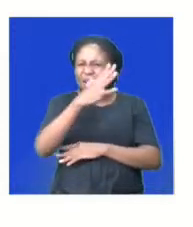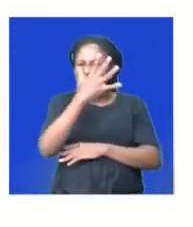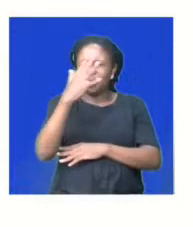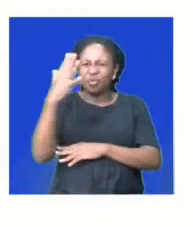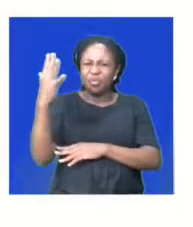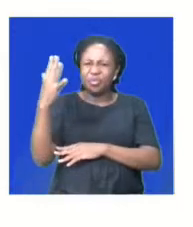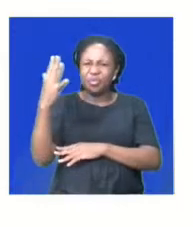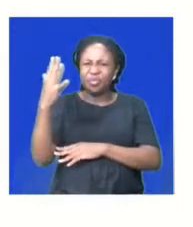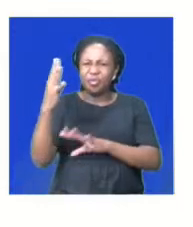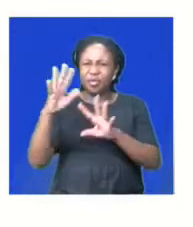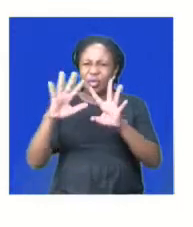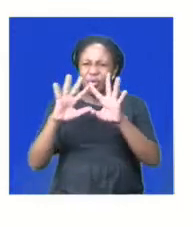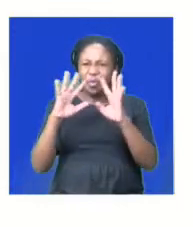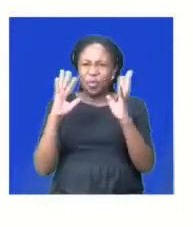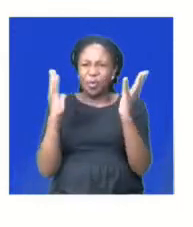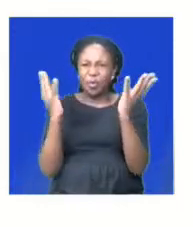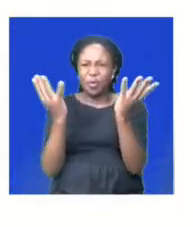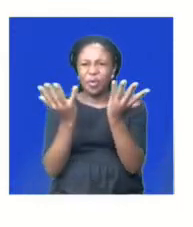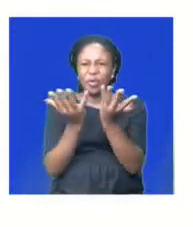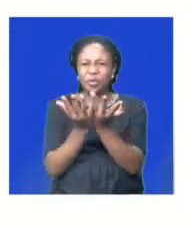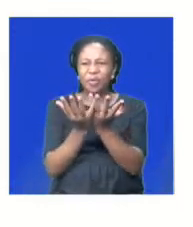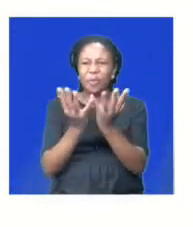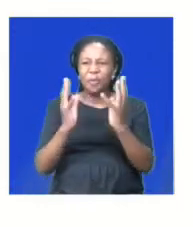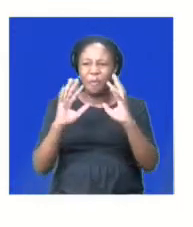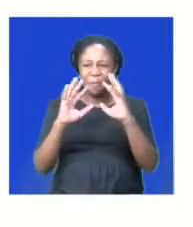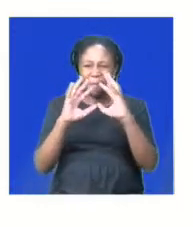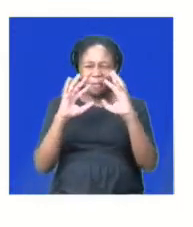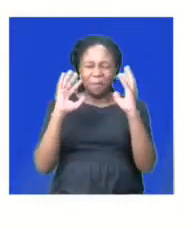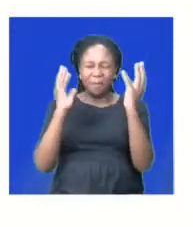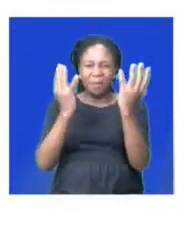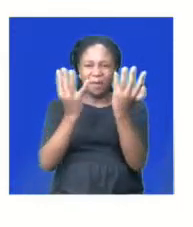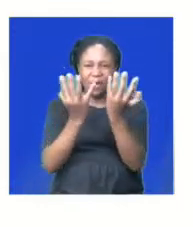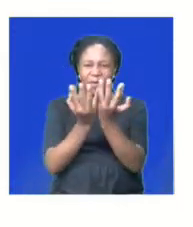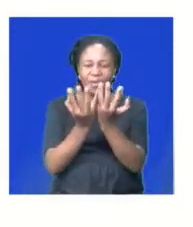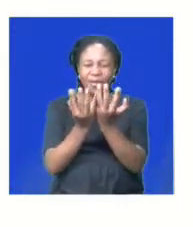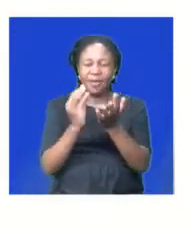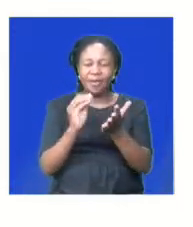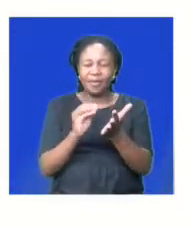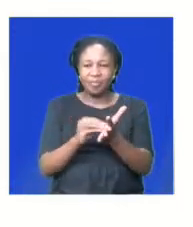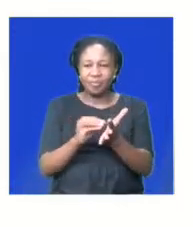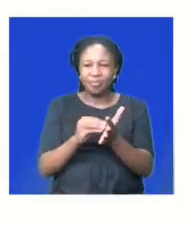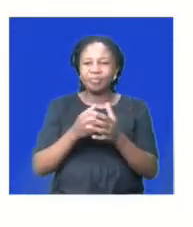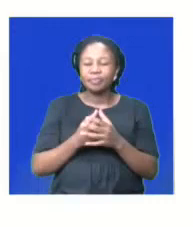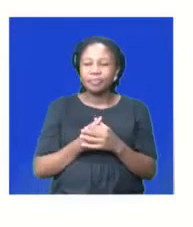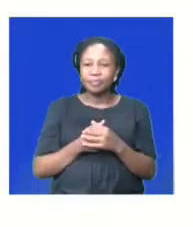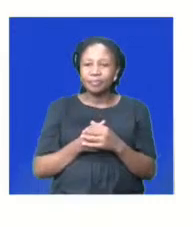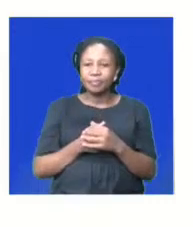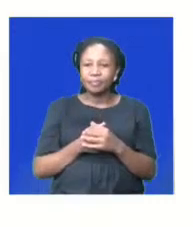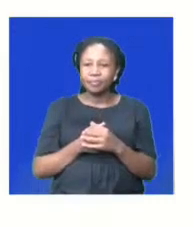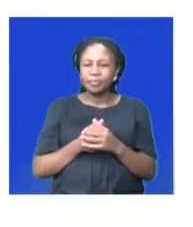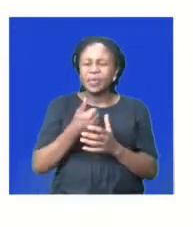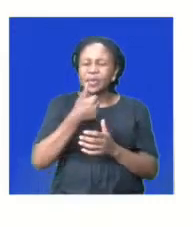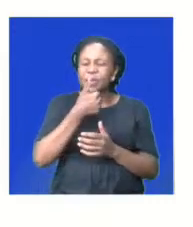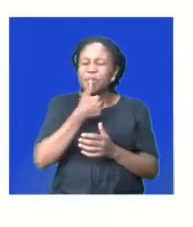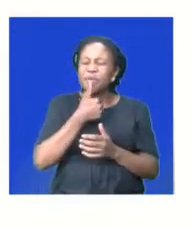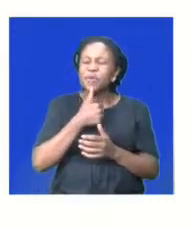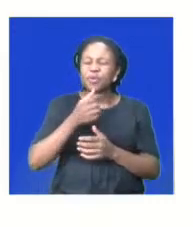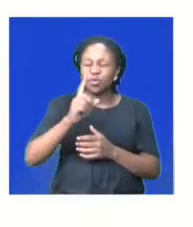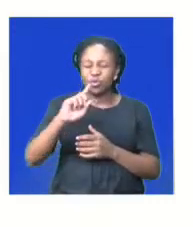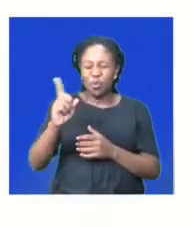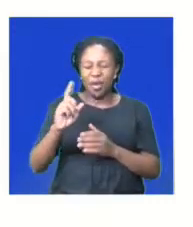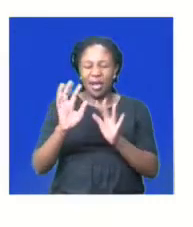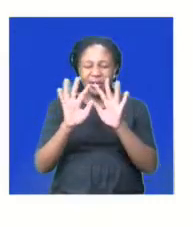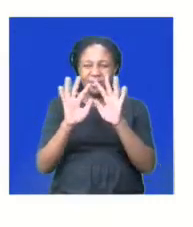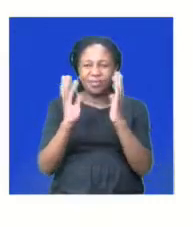a kraal. This is a kraal. What is a kraal used for?